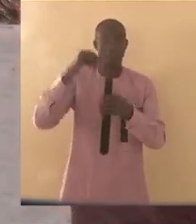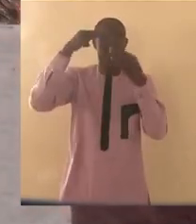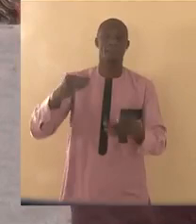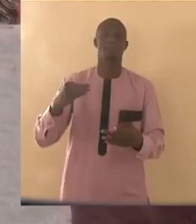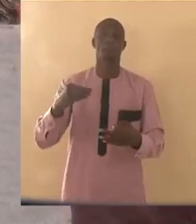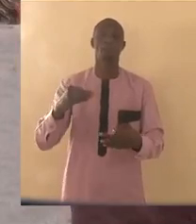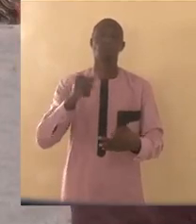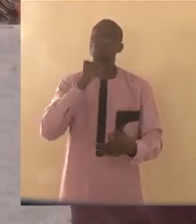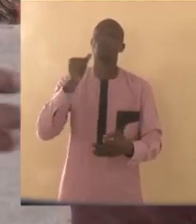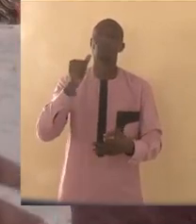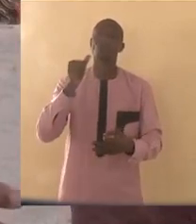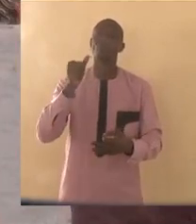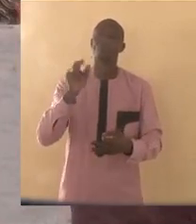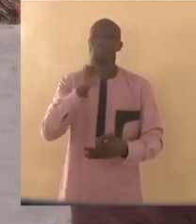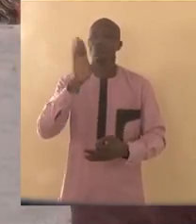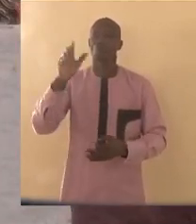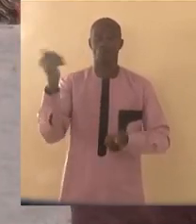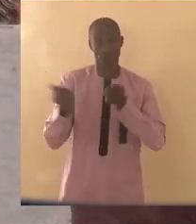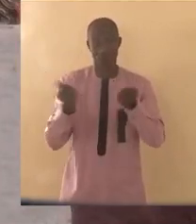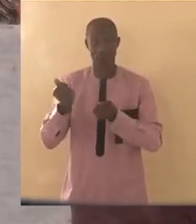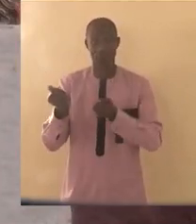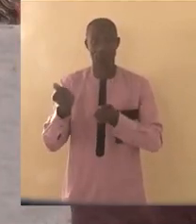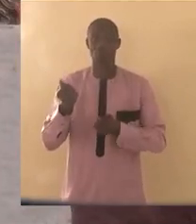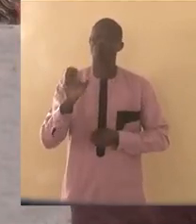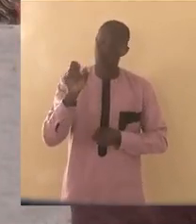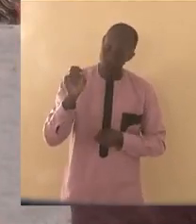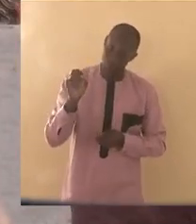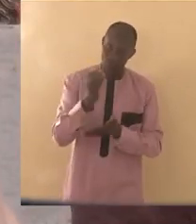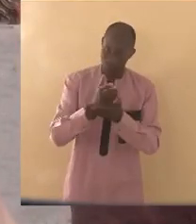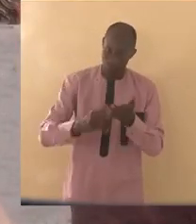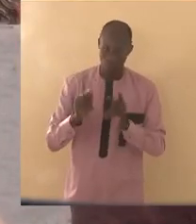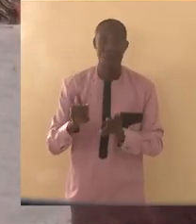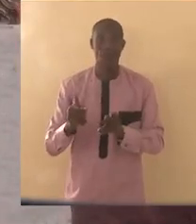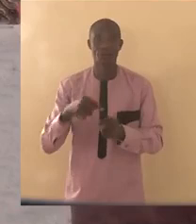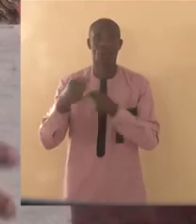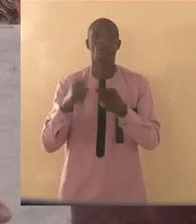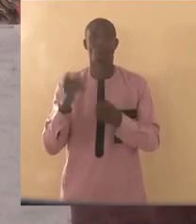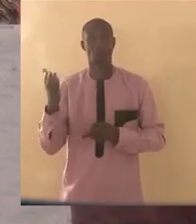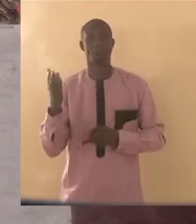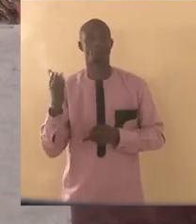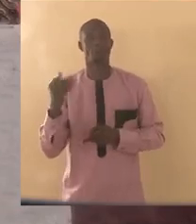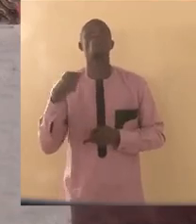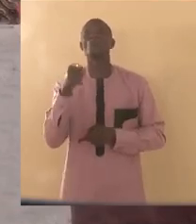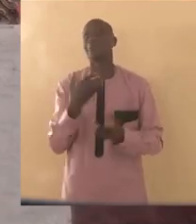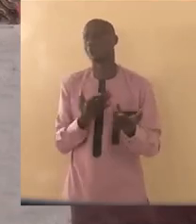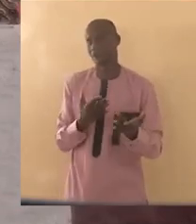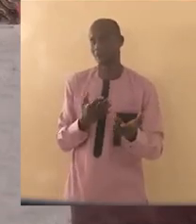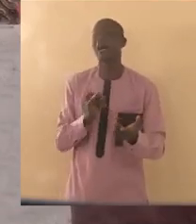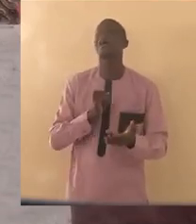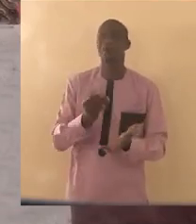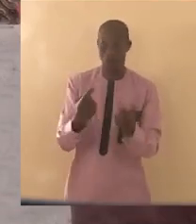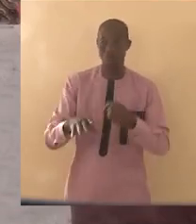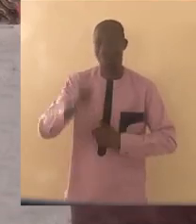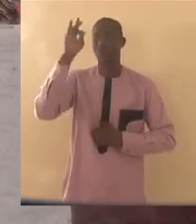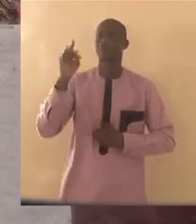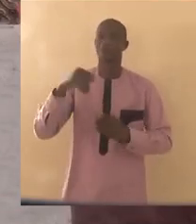you decide not to go to take your car to Otupo. So some person says he's going to Otupo, and then you wait. You say, I will